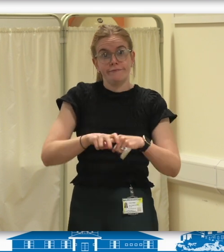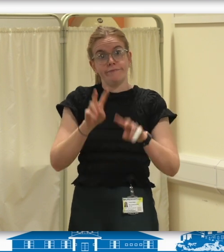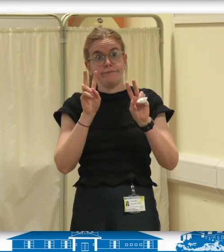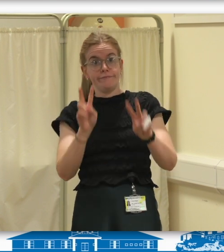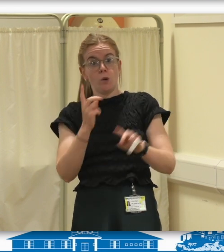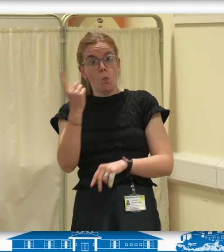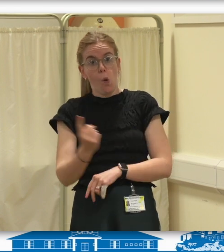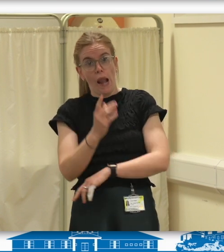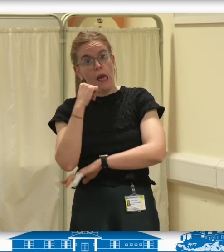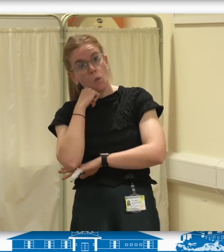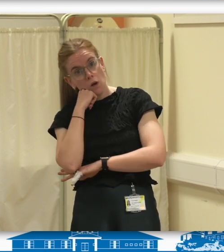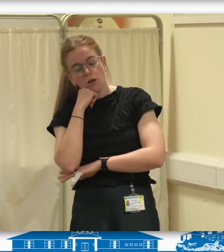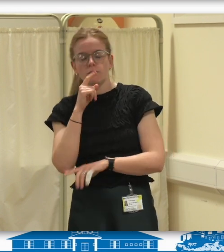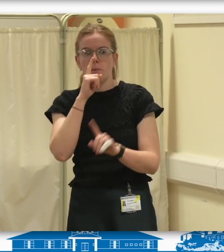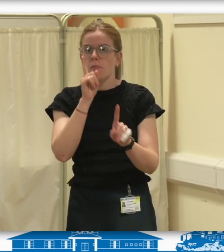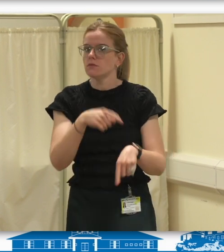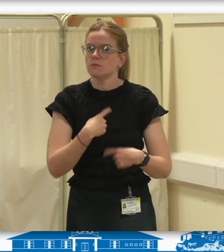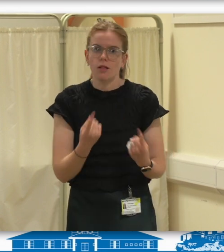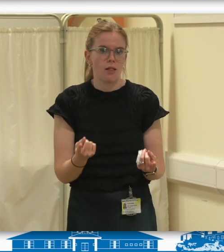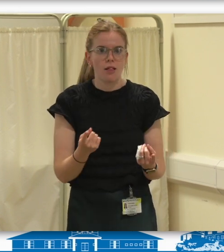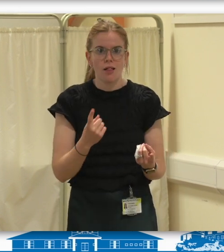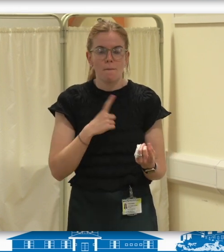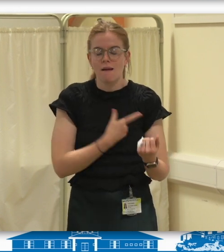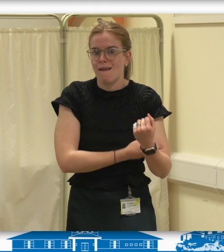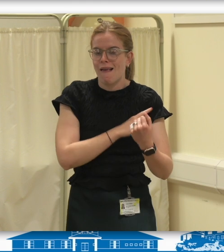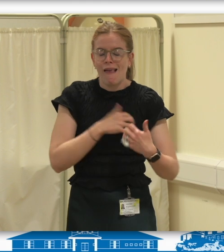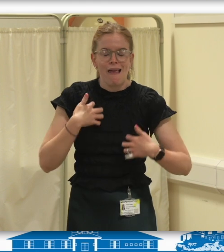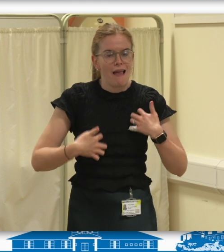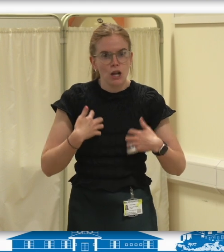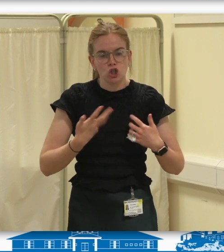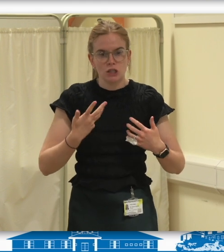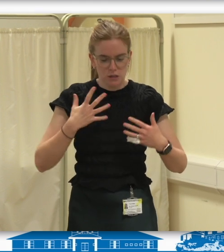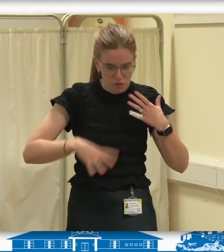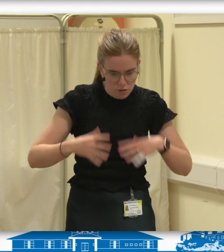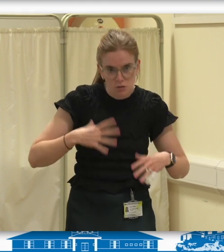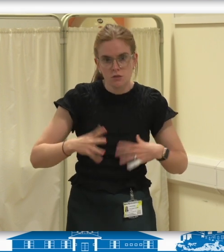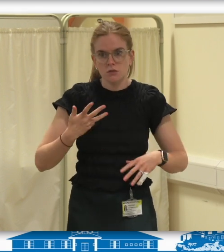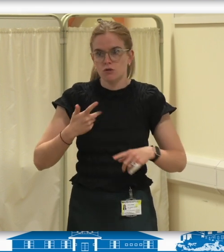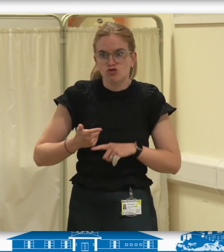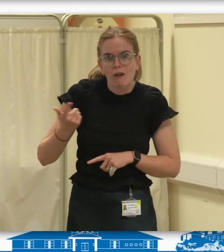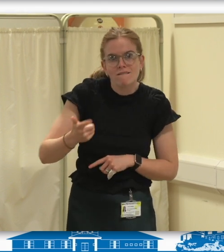hour, concentrating, having spent energy getting ready, travelling to and from,